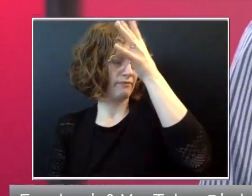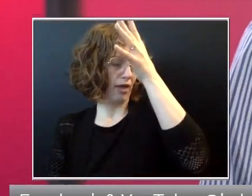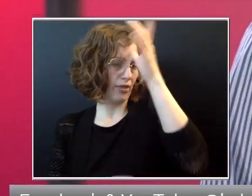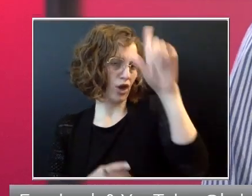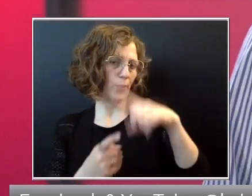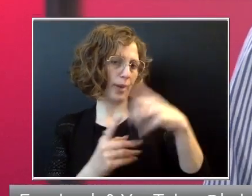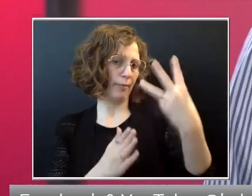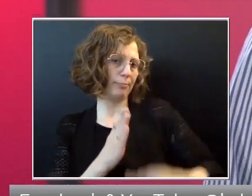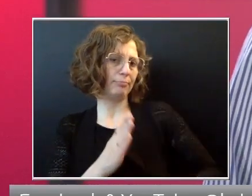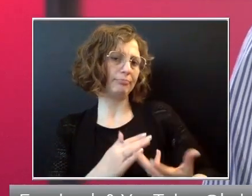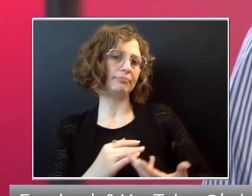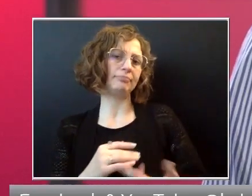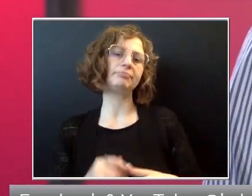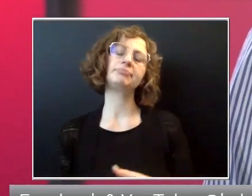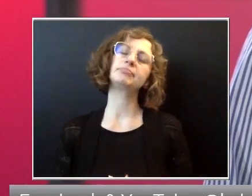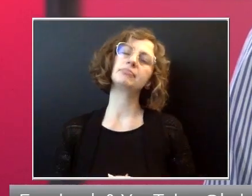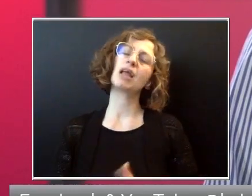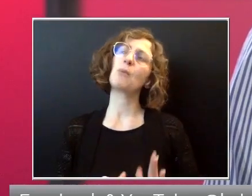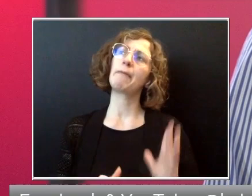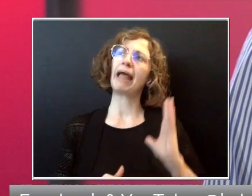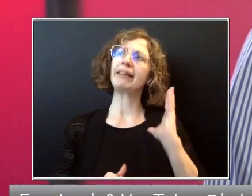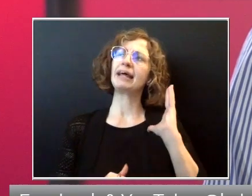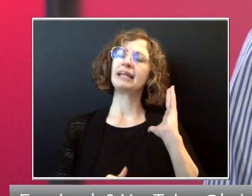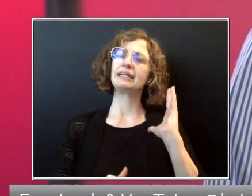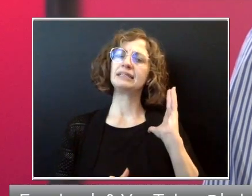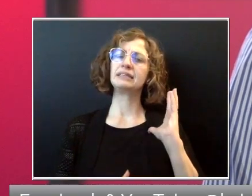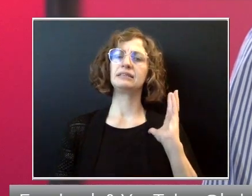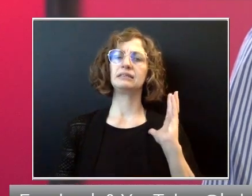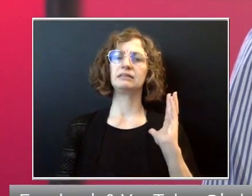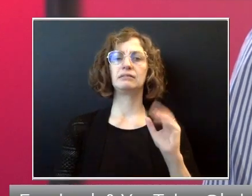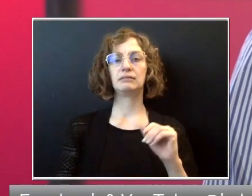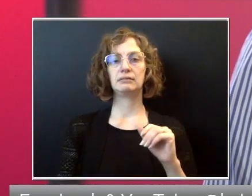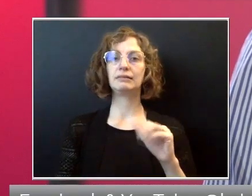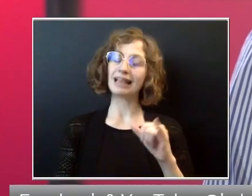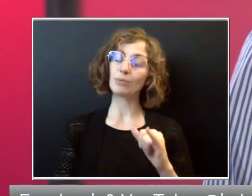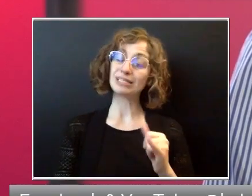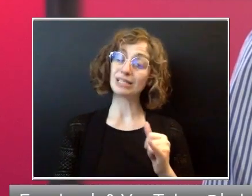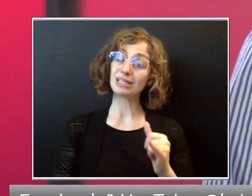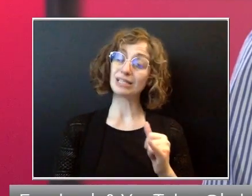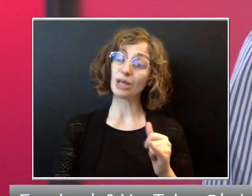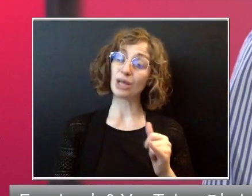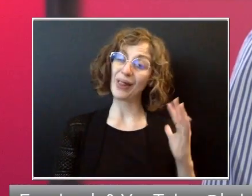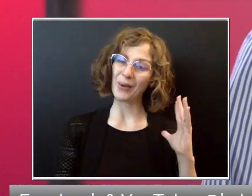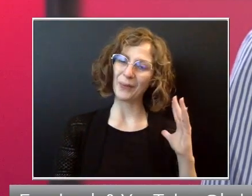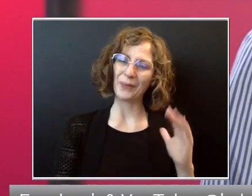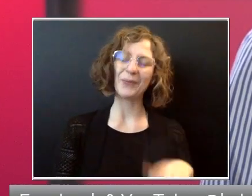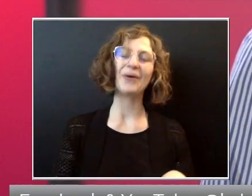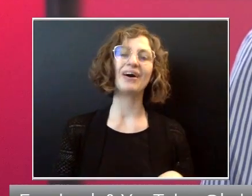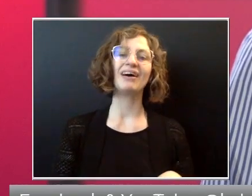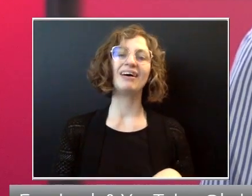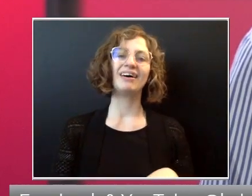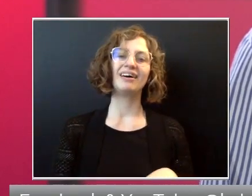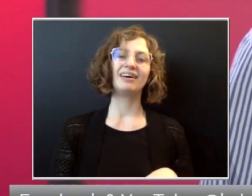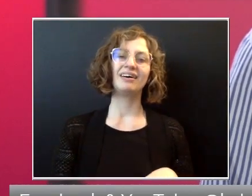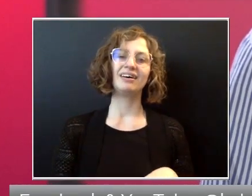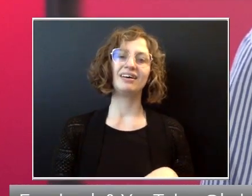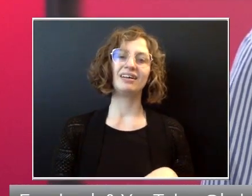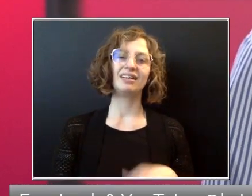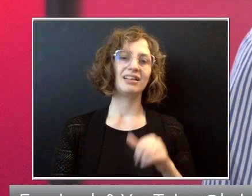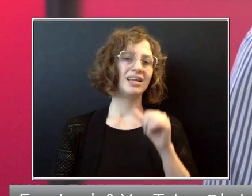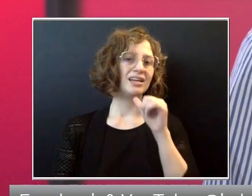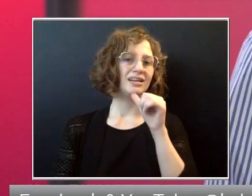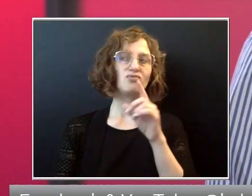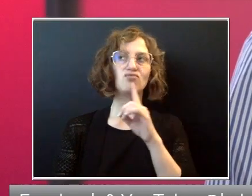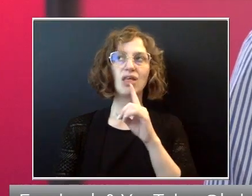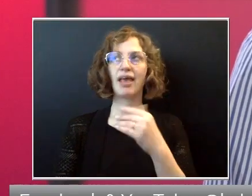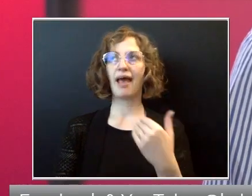then, which was, quite a while back, they didn't really have availability to